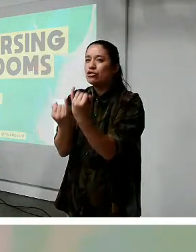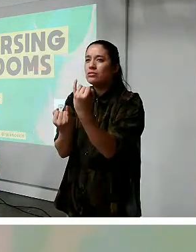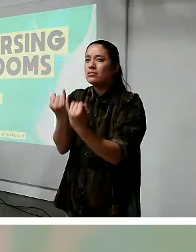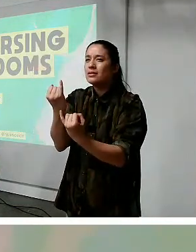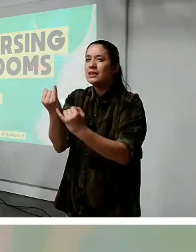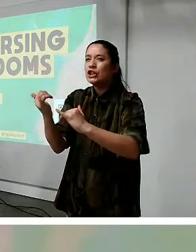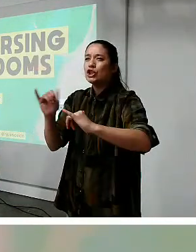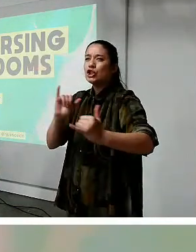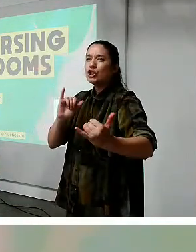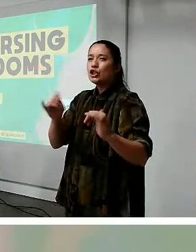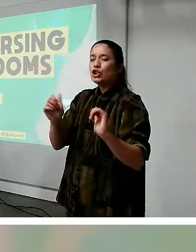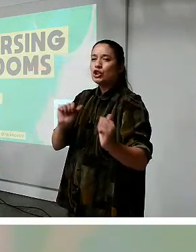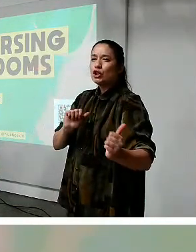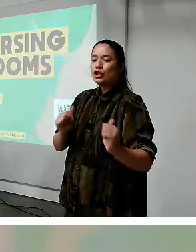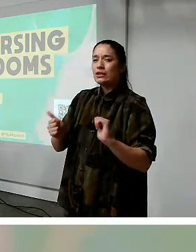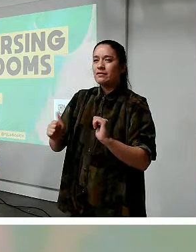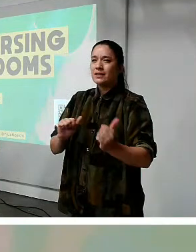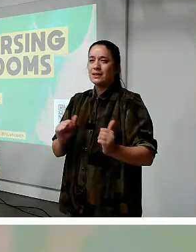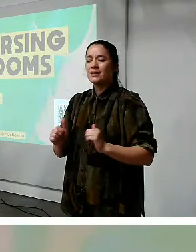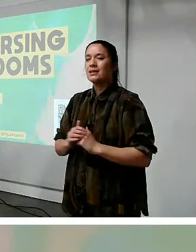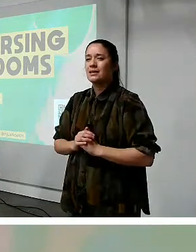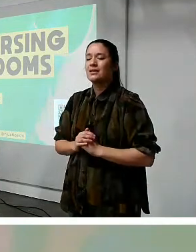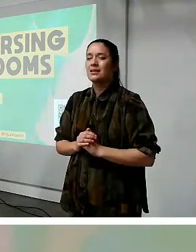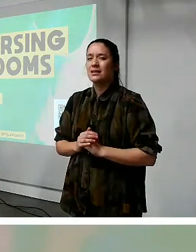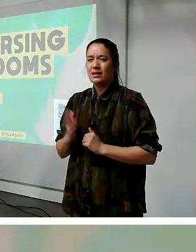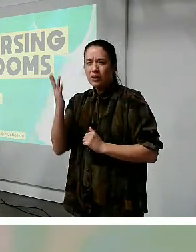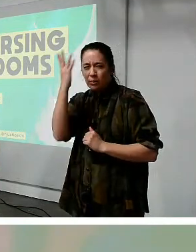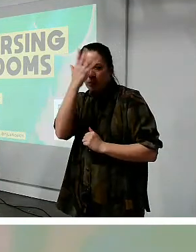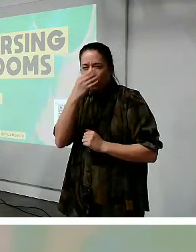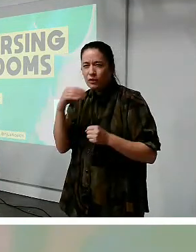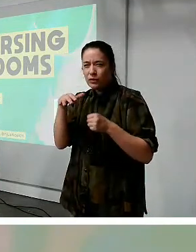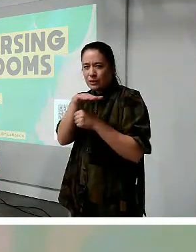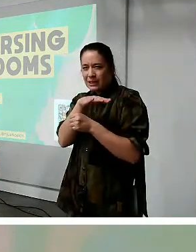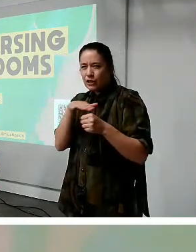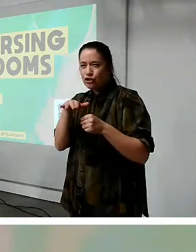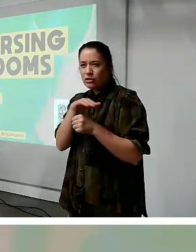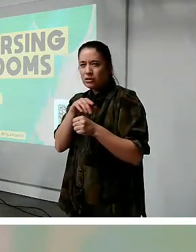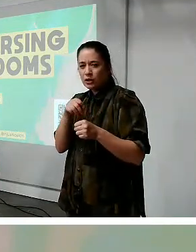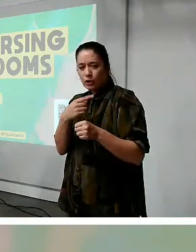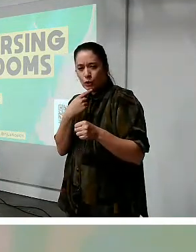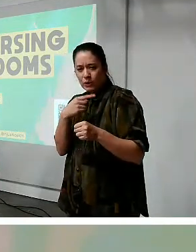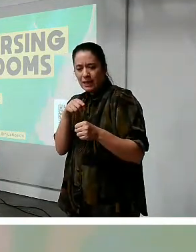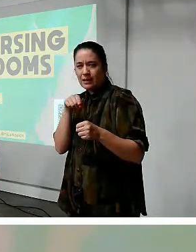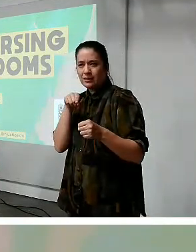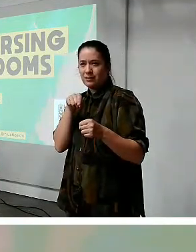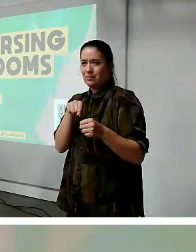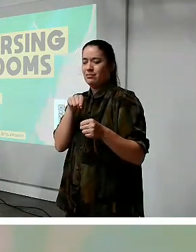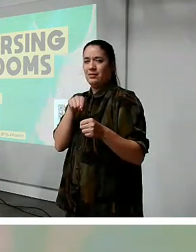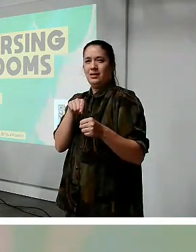had this beautiful section of what you read that was kind of about these moments that interrupt.